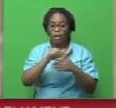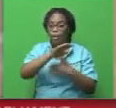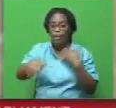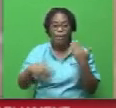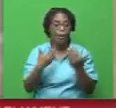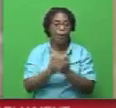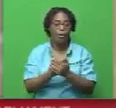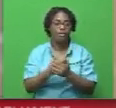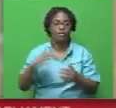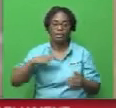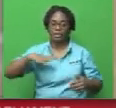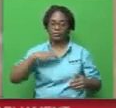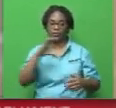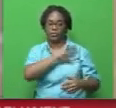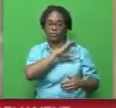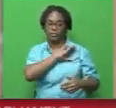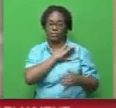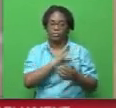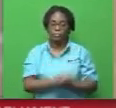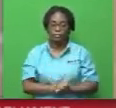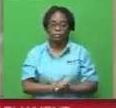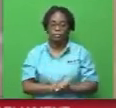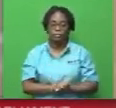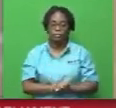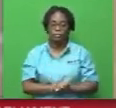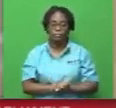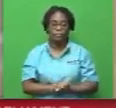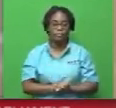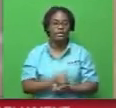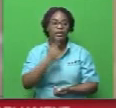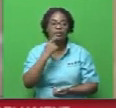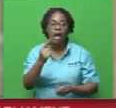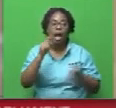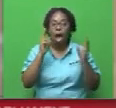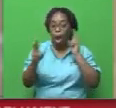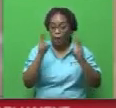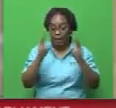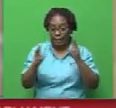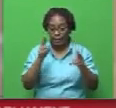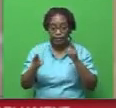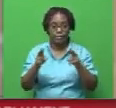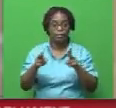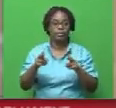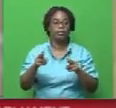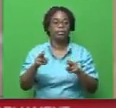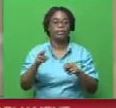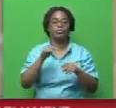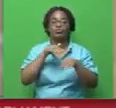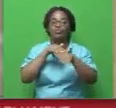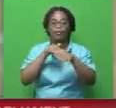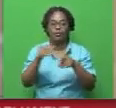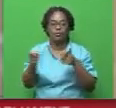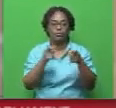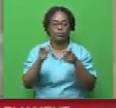Individual commendations, divisional commendations, commendation for traffic and highway patrol branch, commendations for emergency response patrol branch,